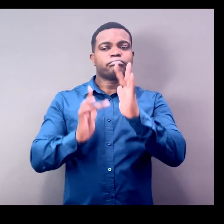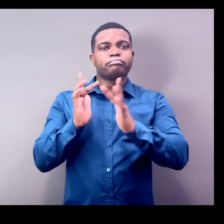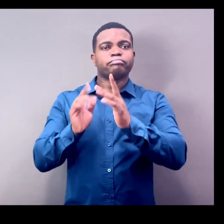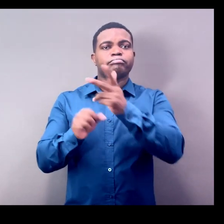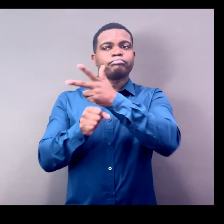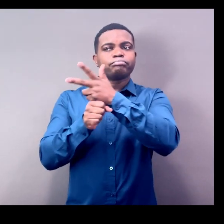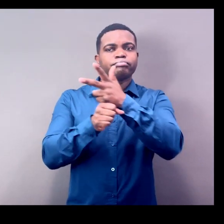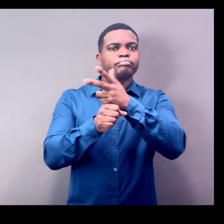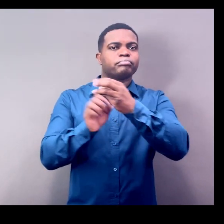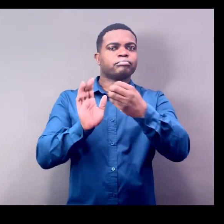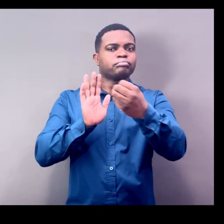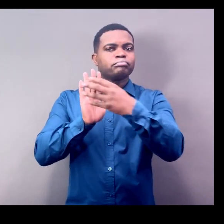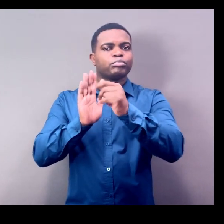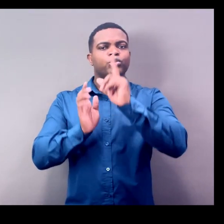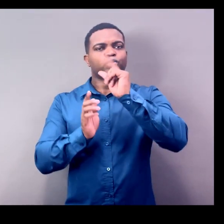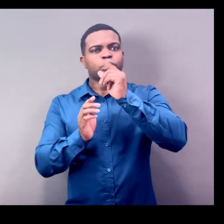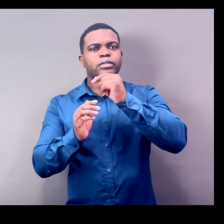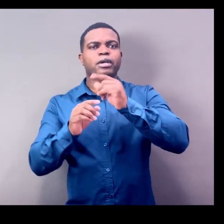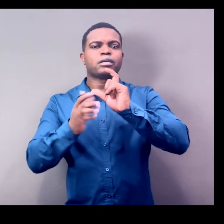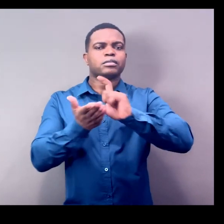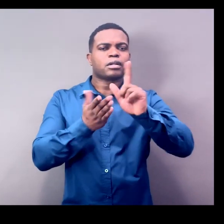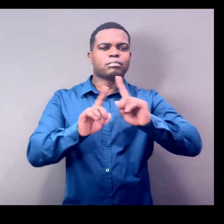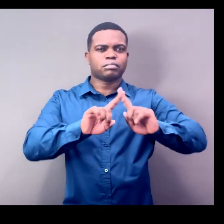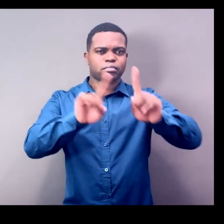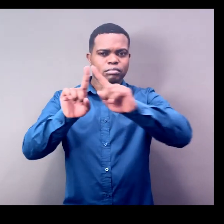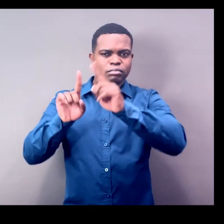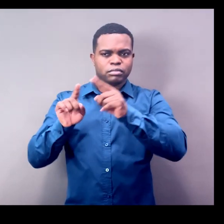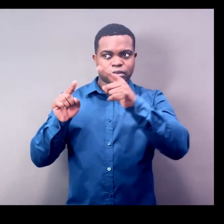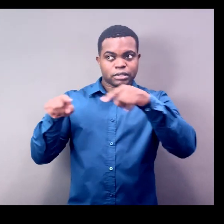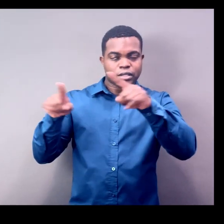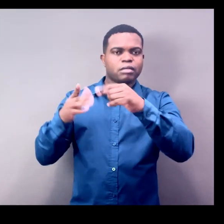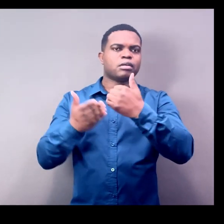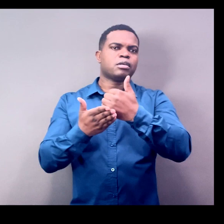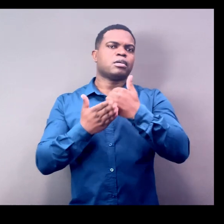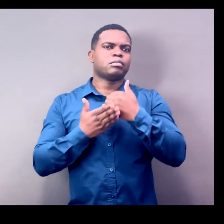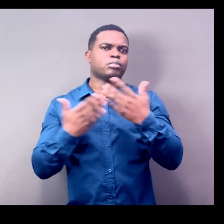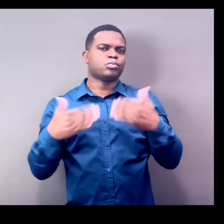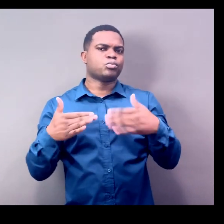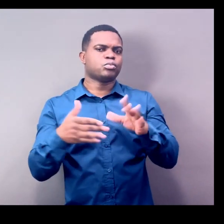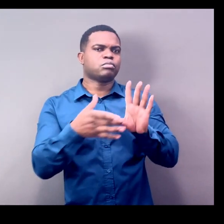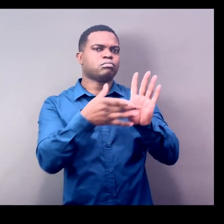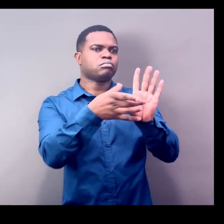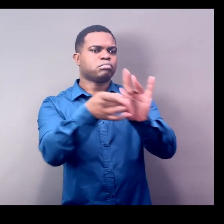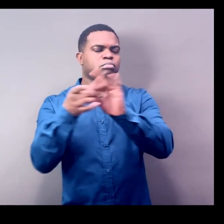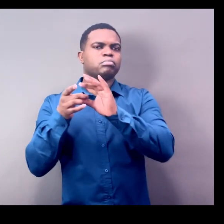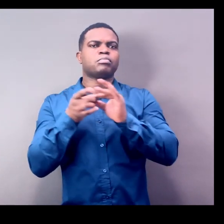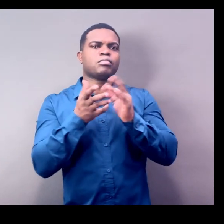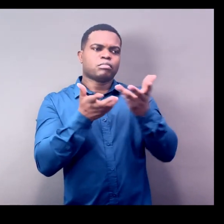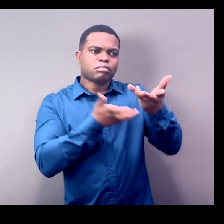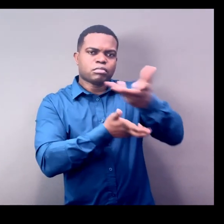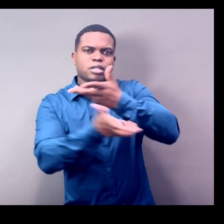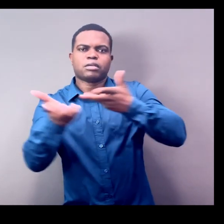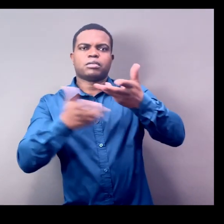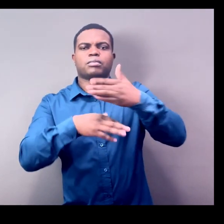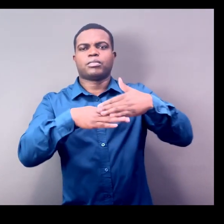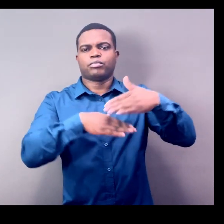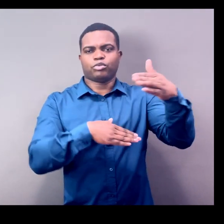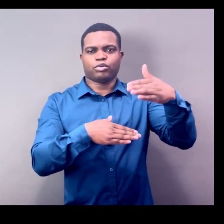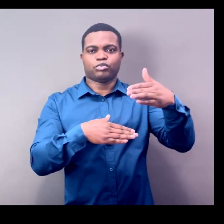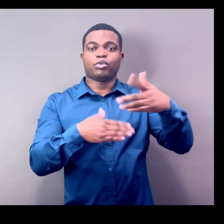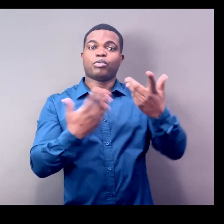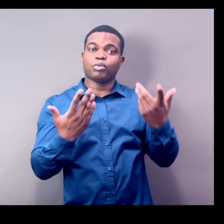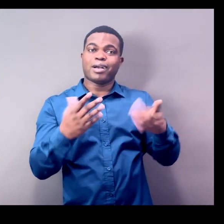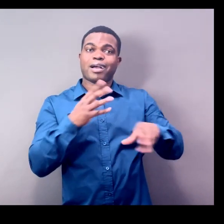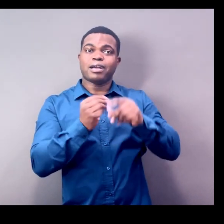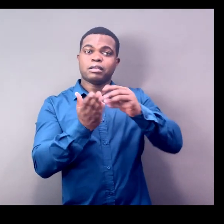of using social media, the benefit of using social media for engagement.